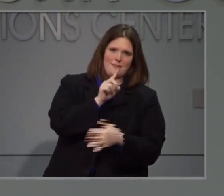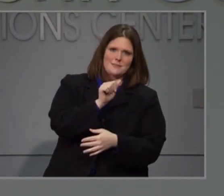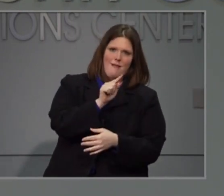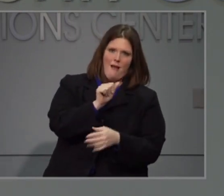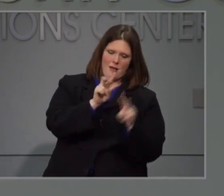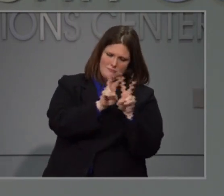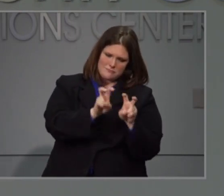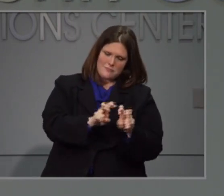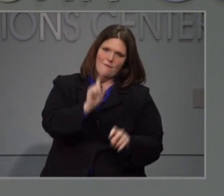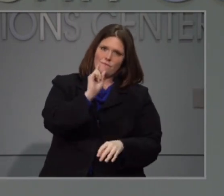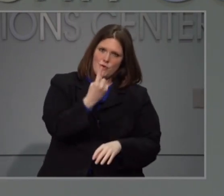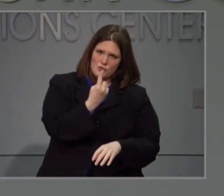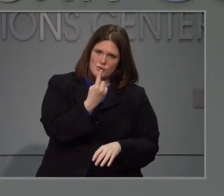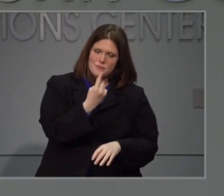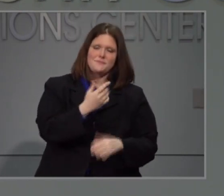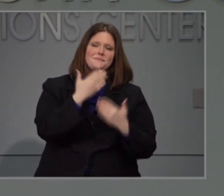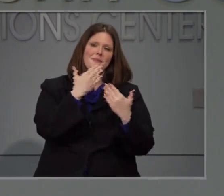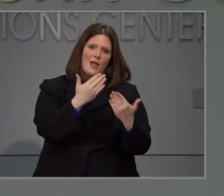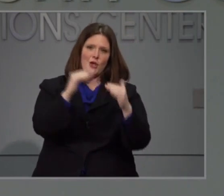Thanks. Next question, please.